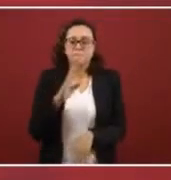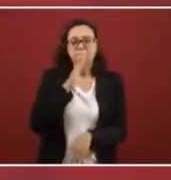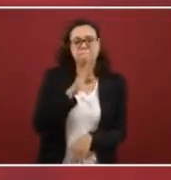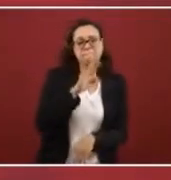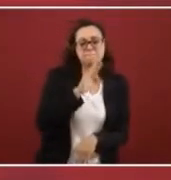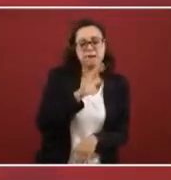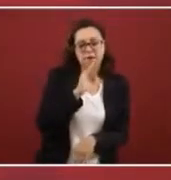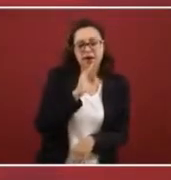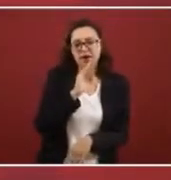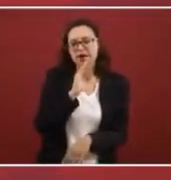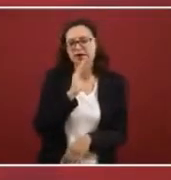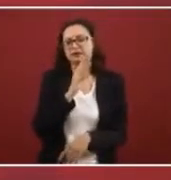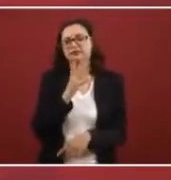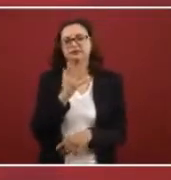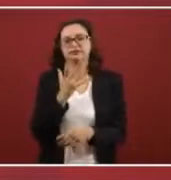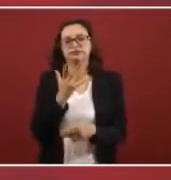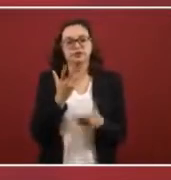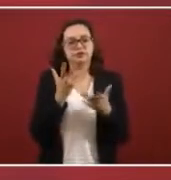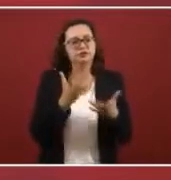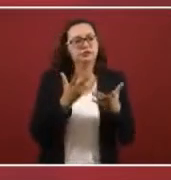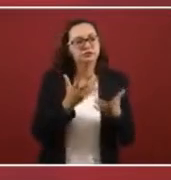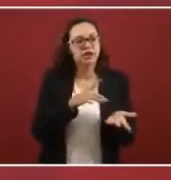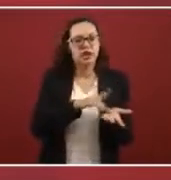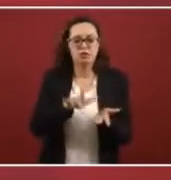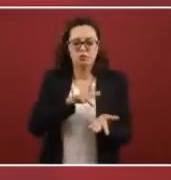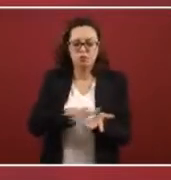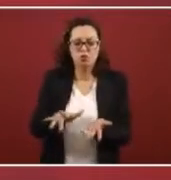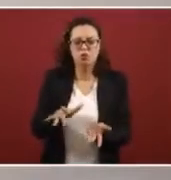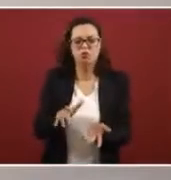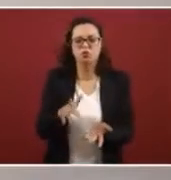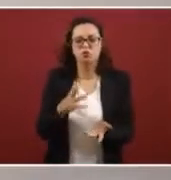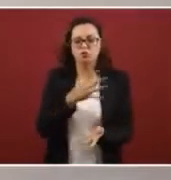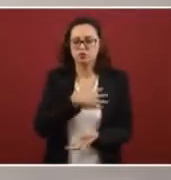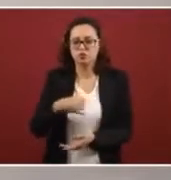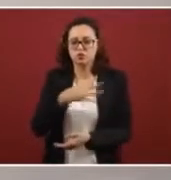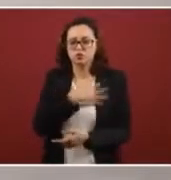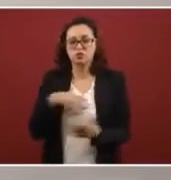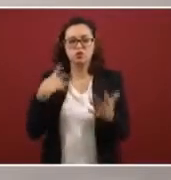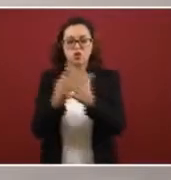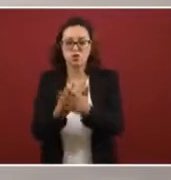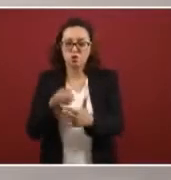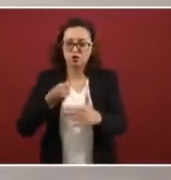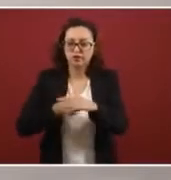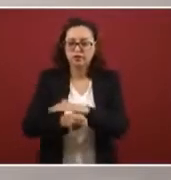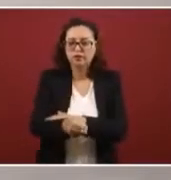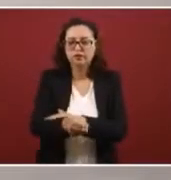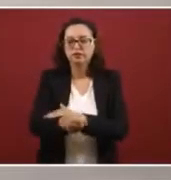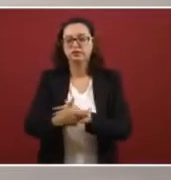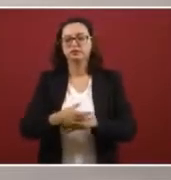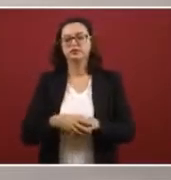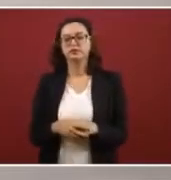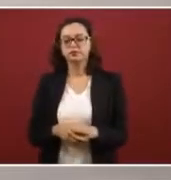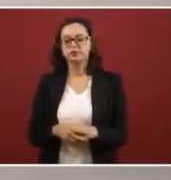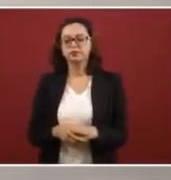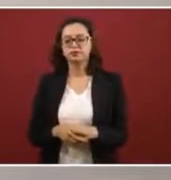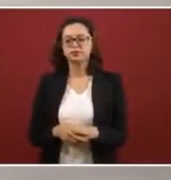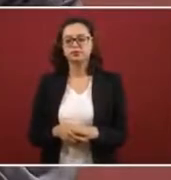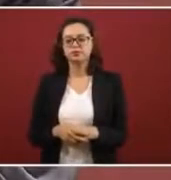complaints from mothers that come to support because they have their children that are in